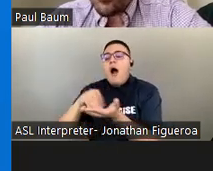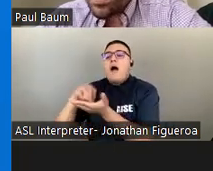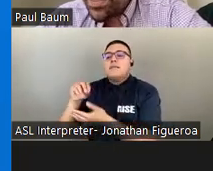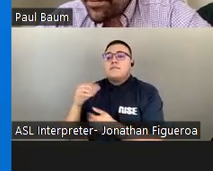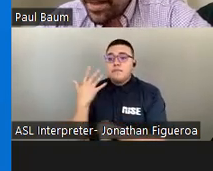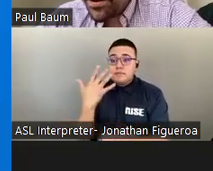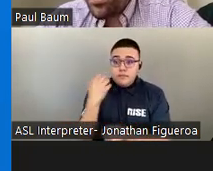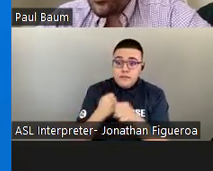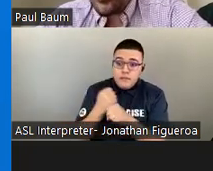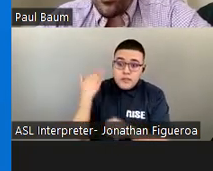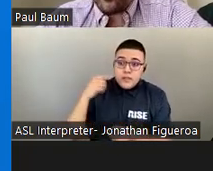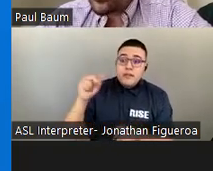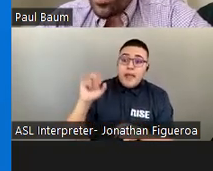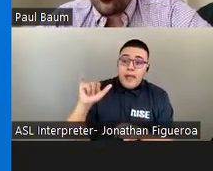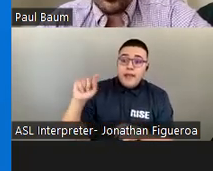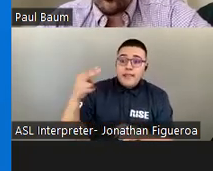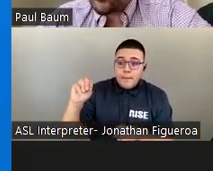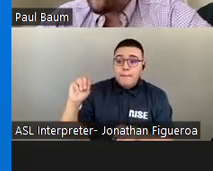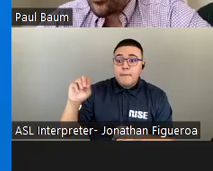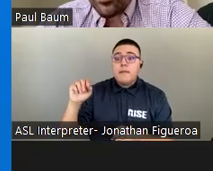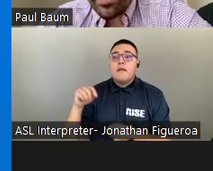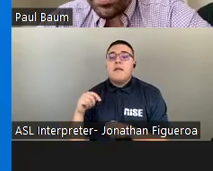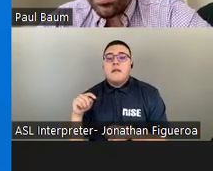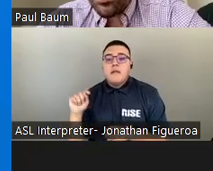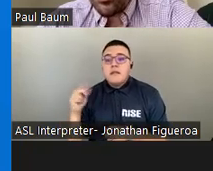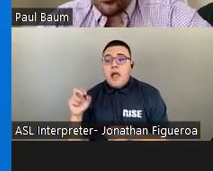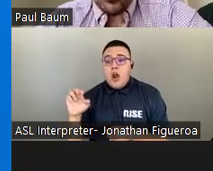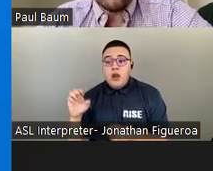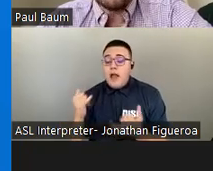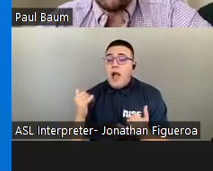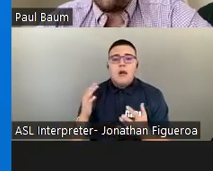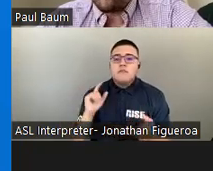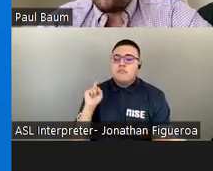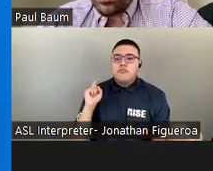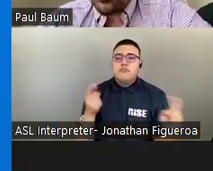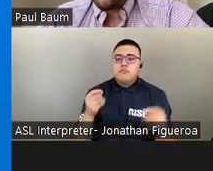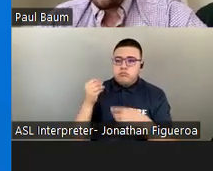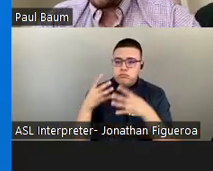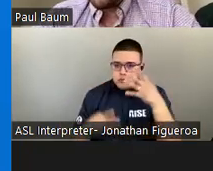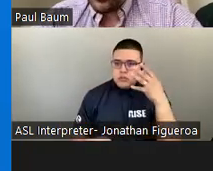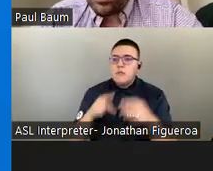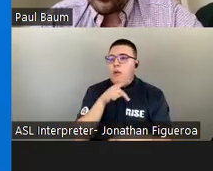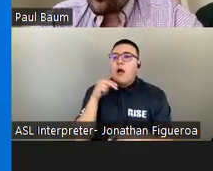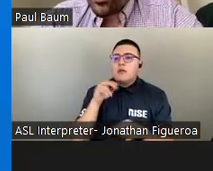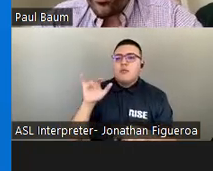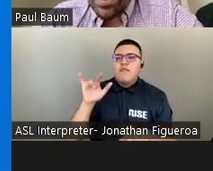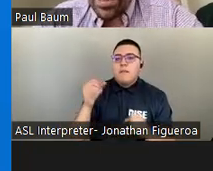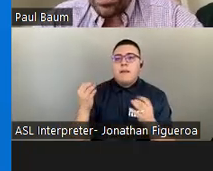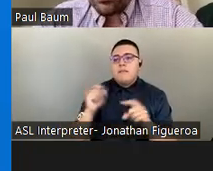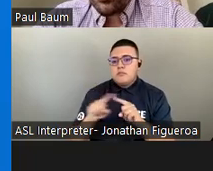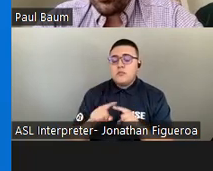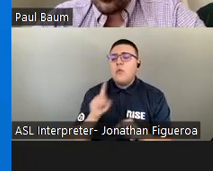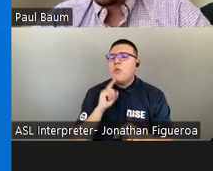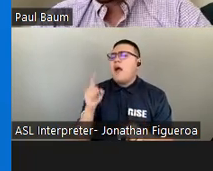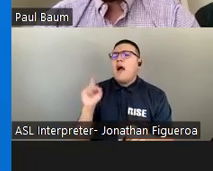ago, it was they, them, their. Now there's about 25 others. And so for me, it's meeting them where they're